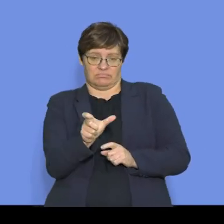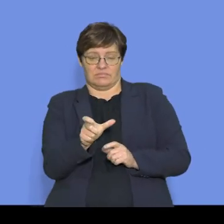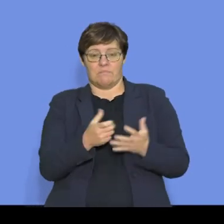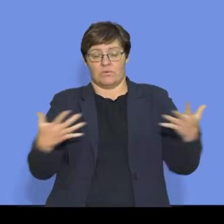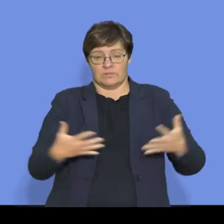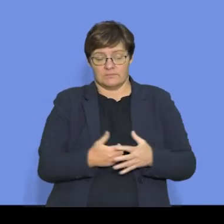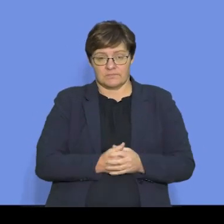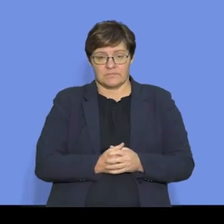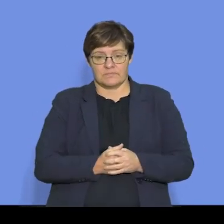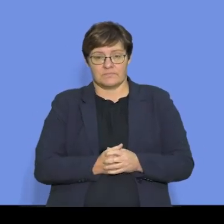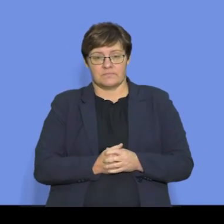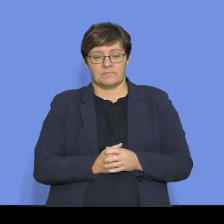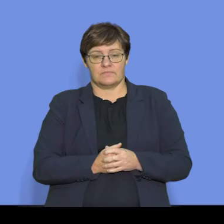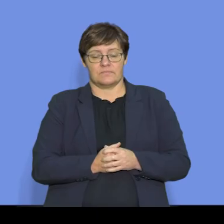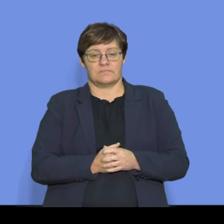the widest.